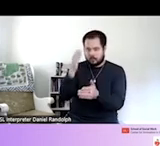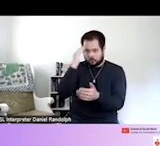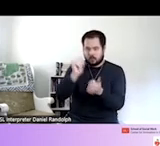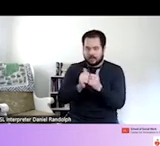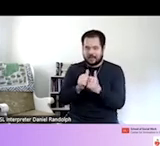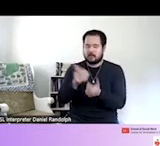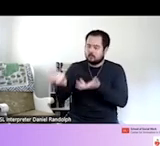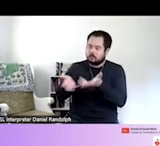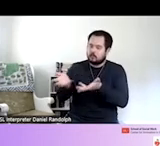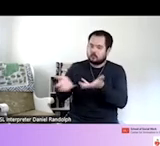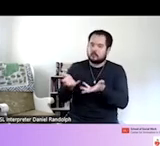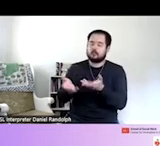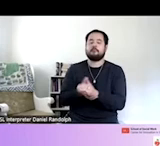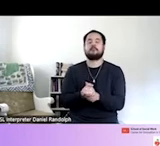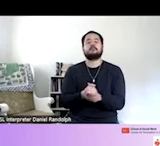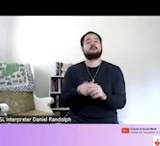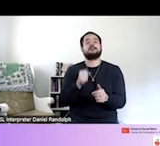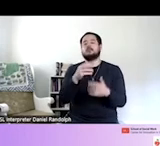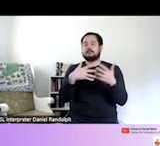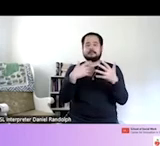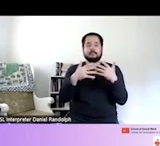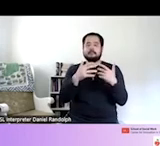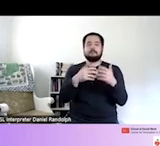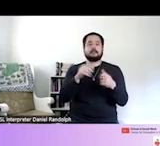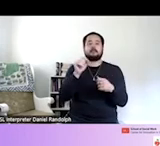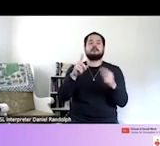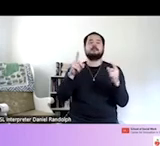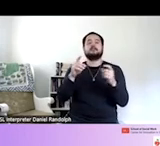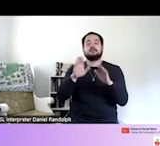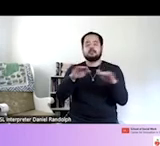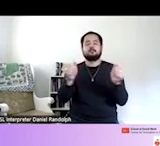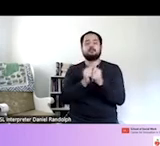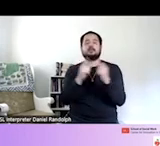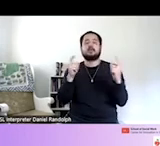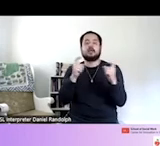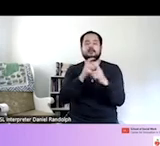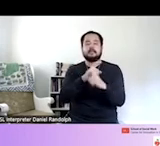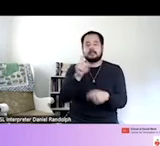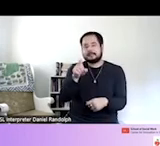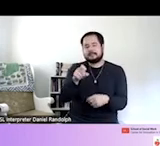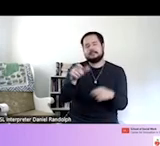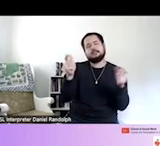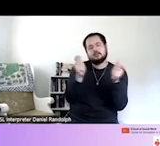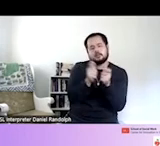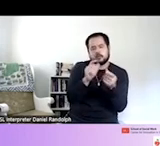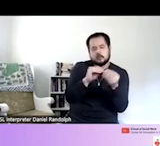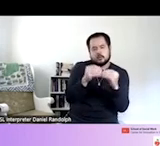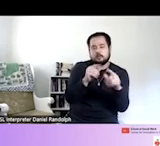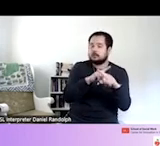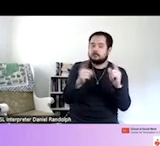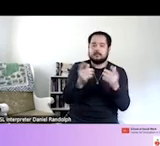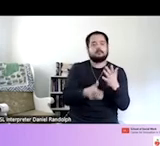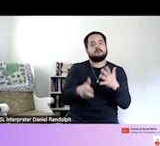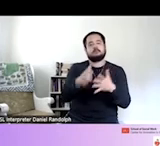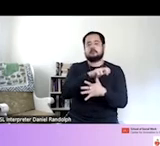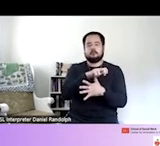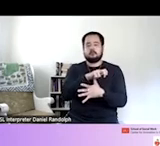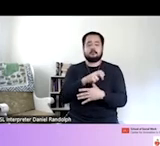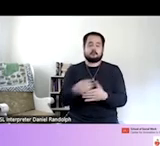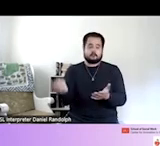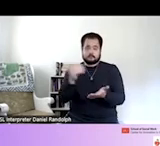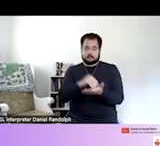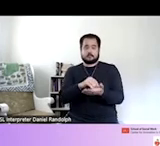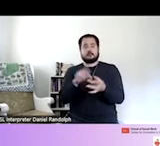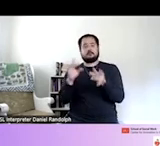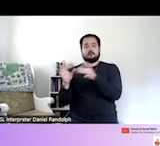small number of children, it's an important consideration. And again, this to me gets back at family goals. One of the questions I always talk about with